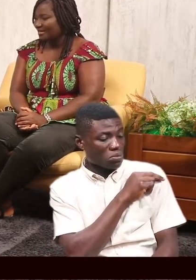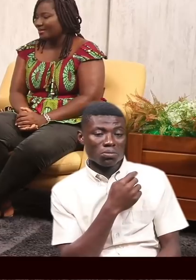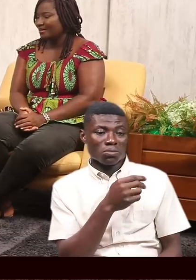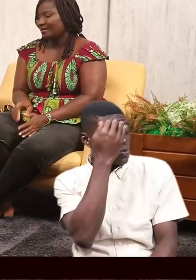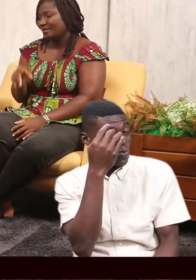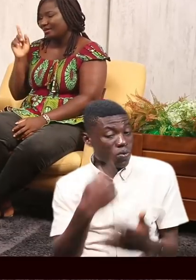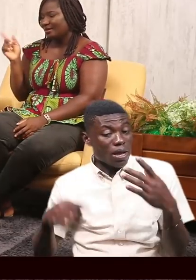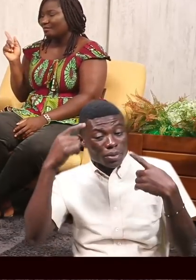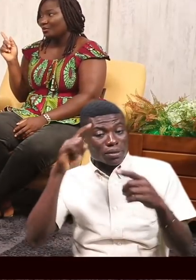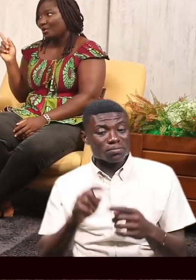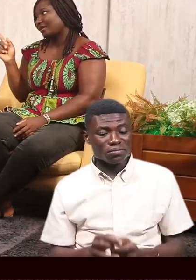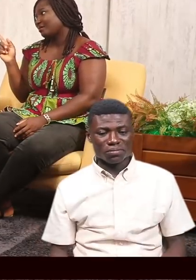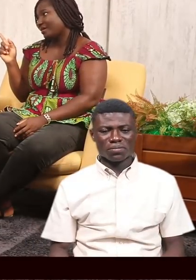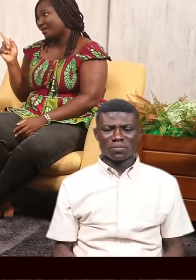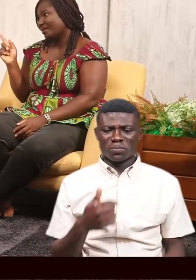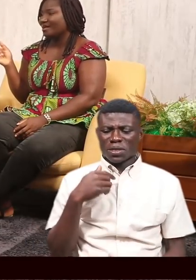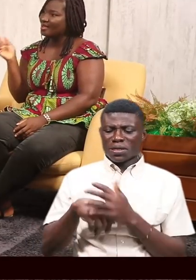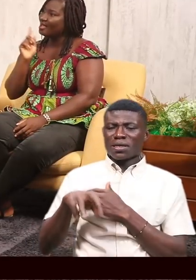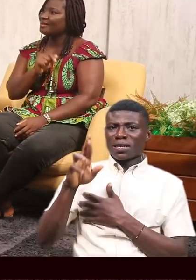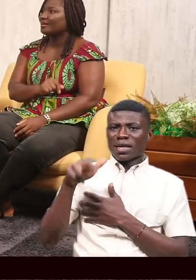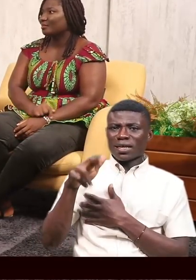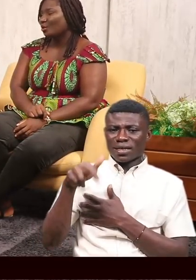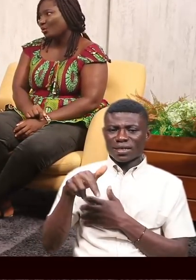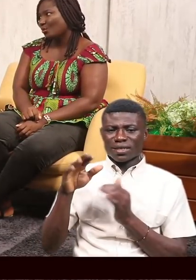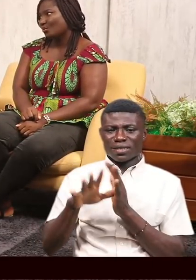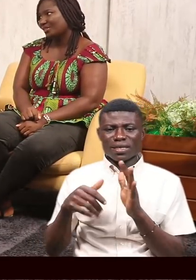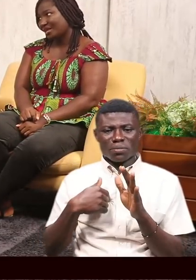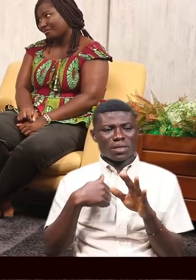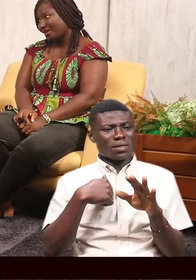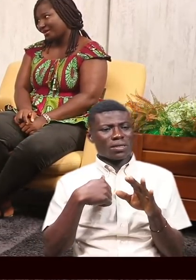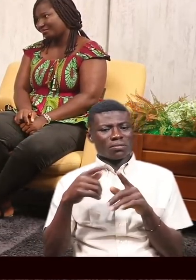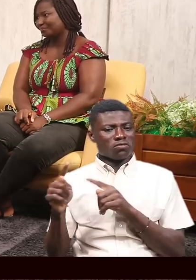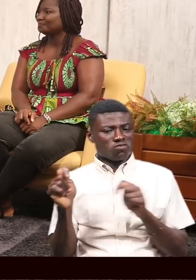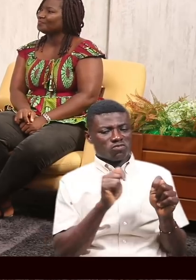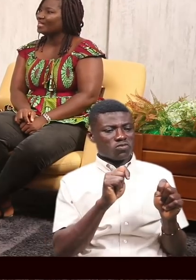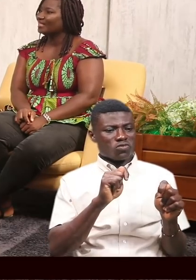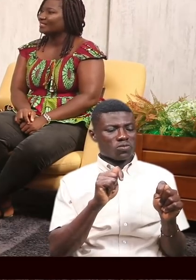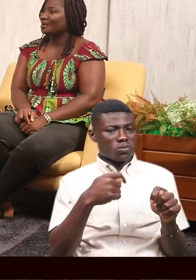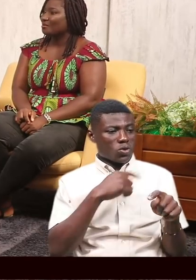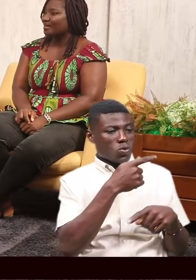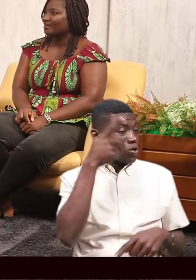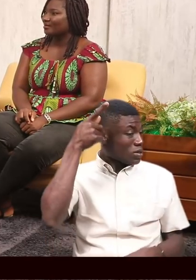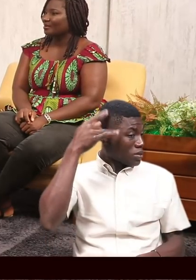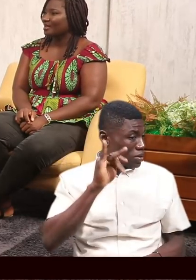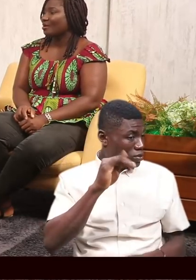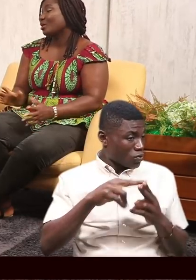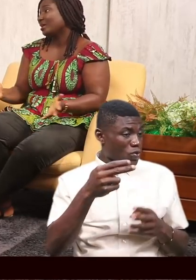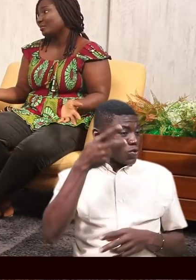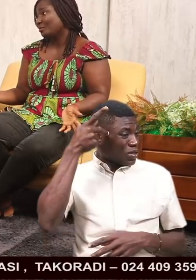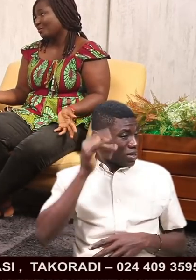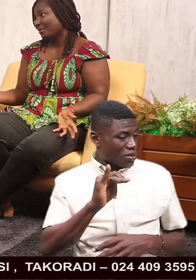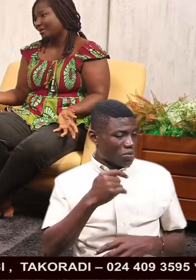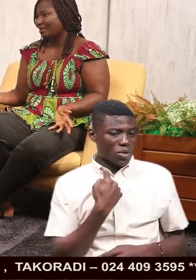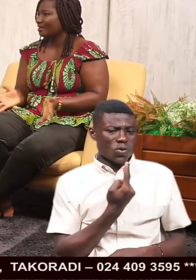ne se na me wo Accra ene ye de me call Takrade enti Takrade no